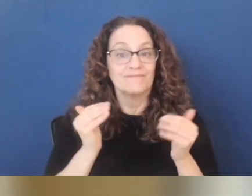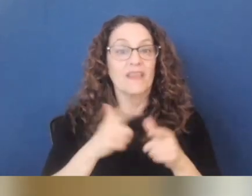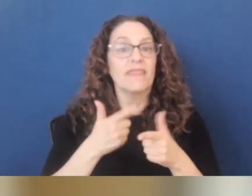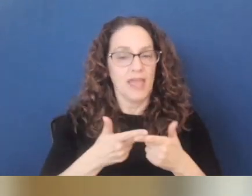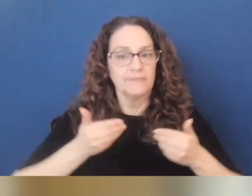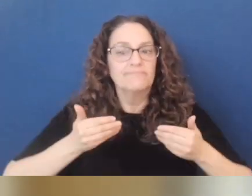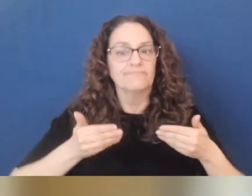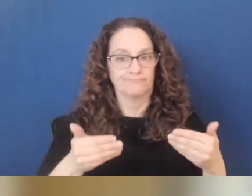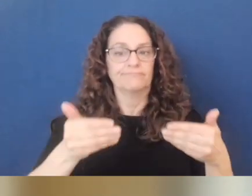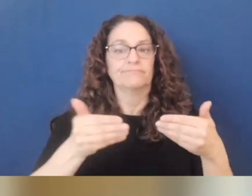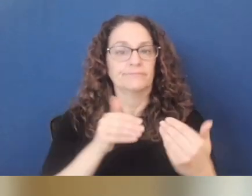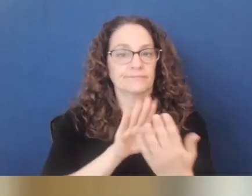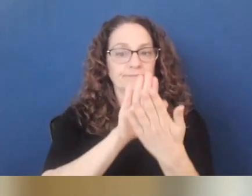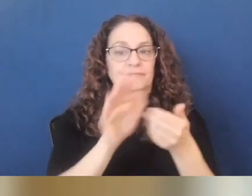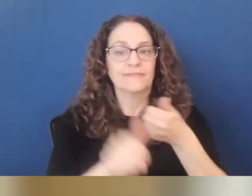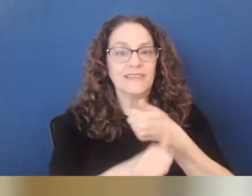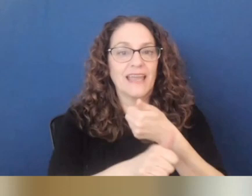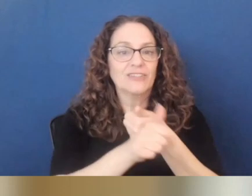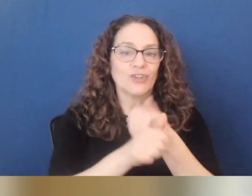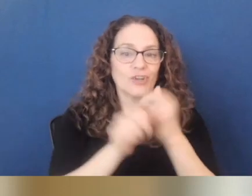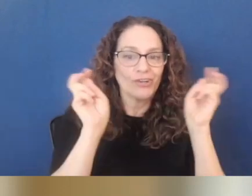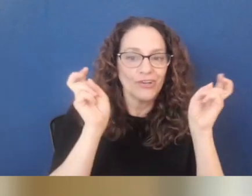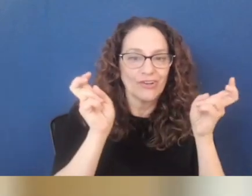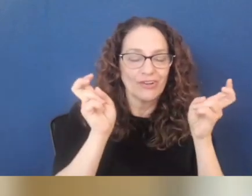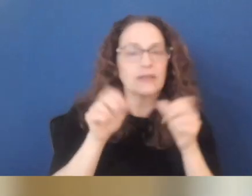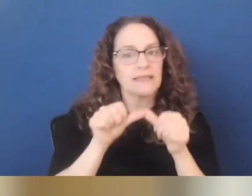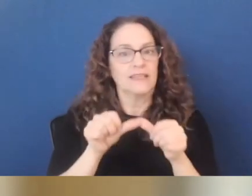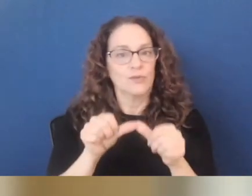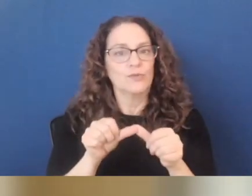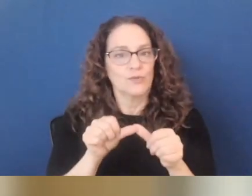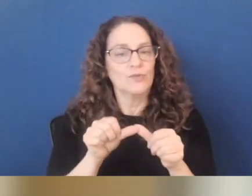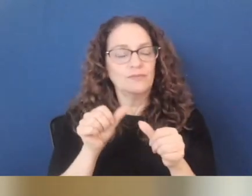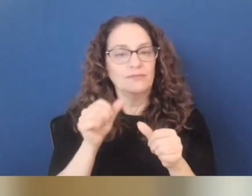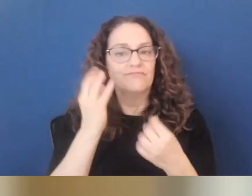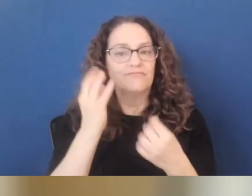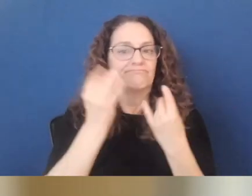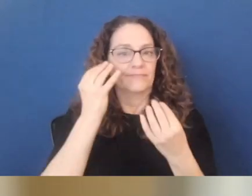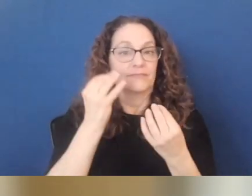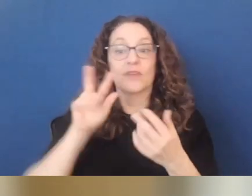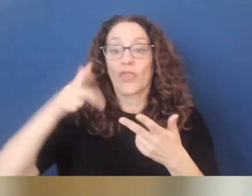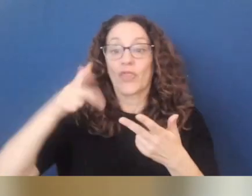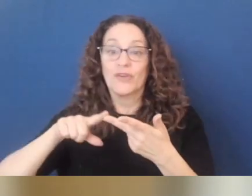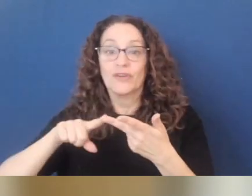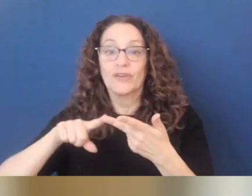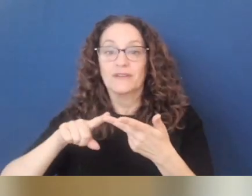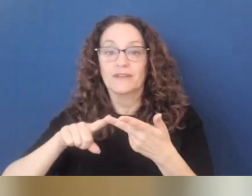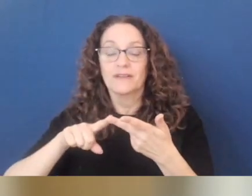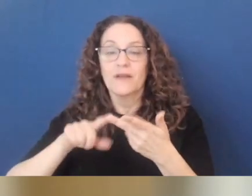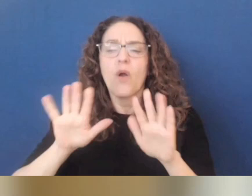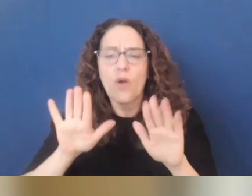continuing to put energy into the habit. Then the third strategy being, oh, I wanted to share with you a